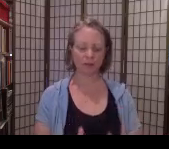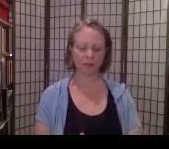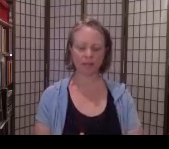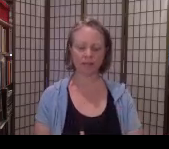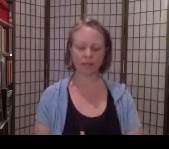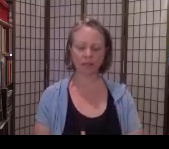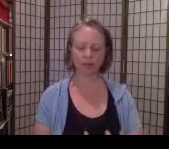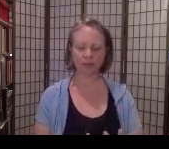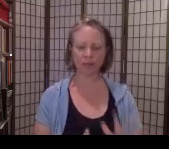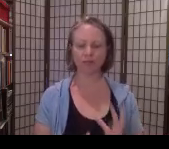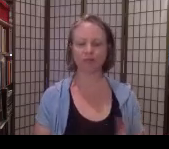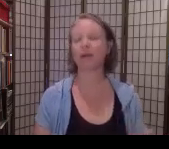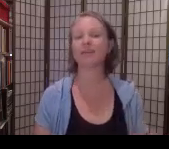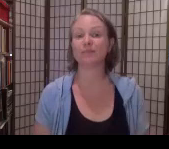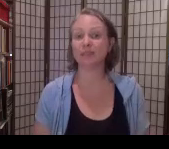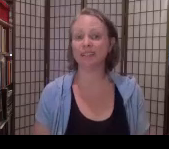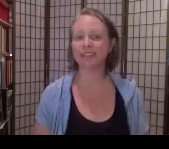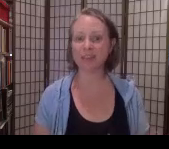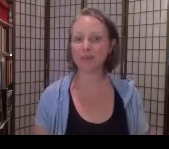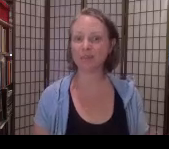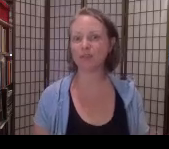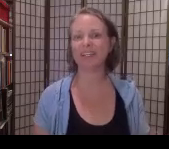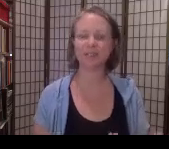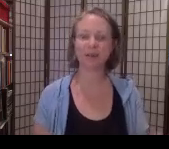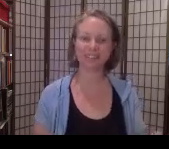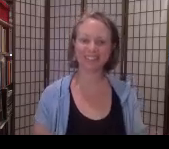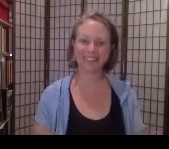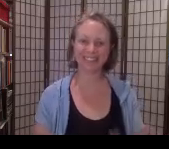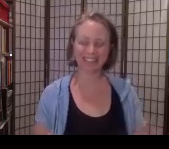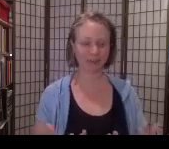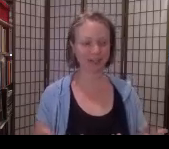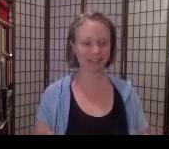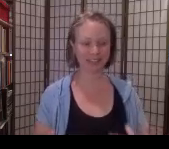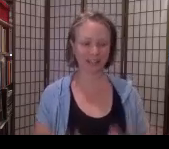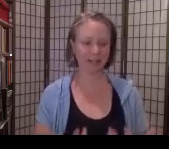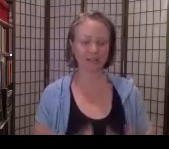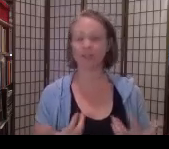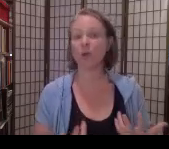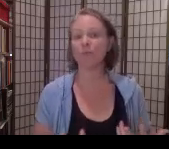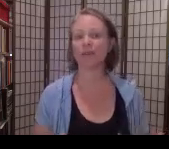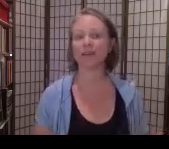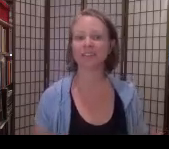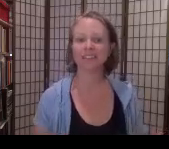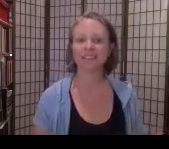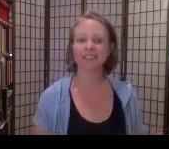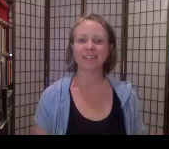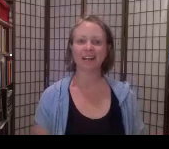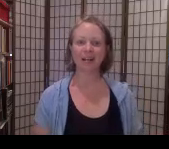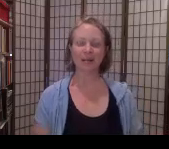when those kind of people, there's this possibility of them tuning into us, is the cricket, is like this hope that